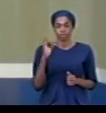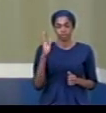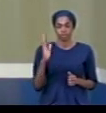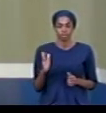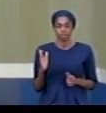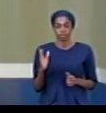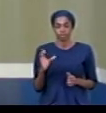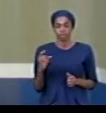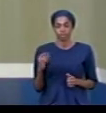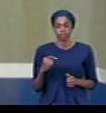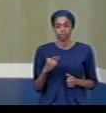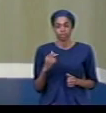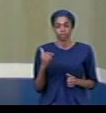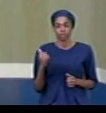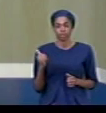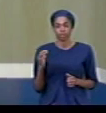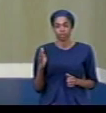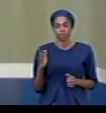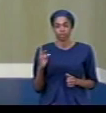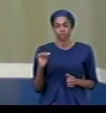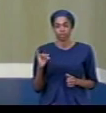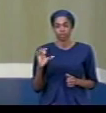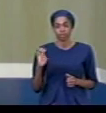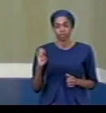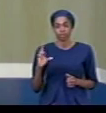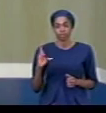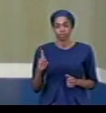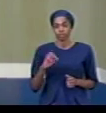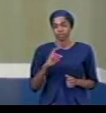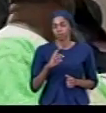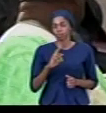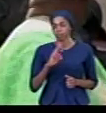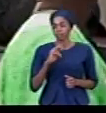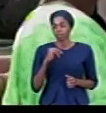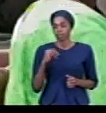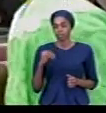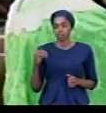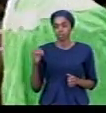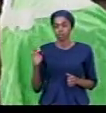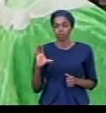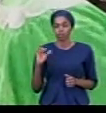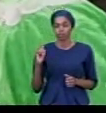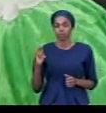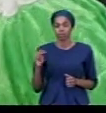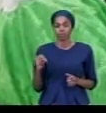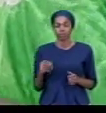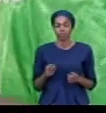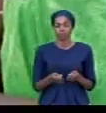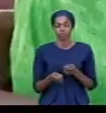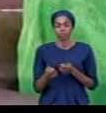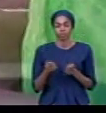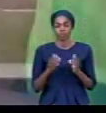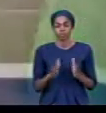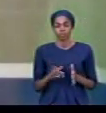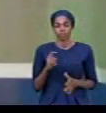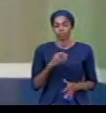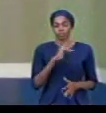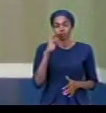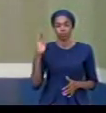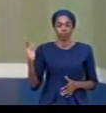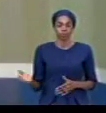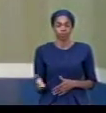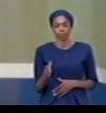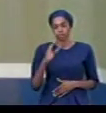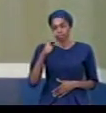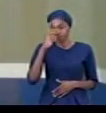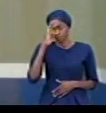Boso Khan Coordinator. You are welcome in Jesus' name. I also